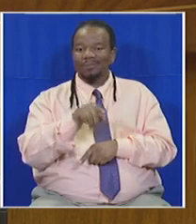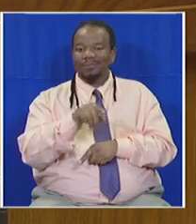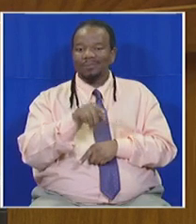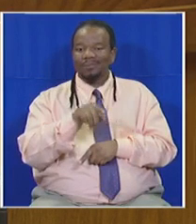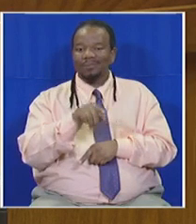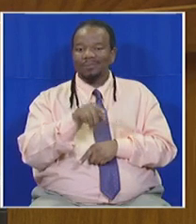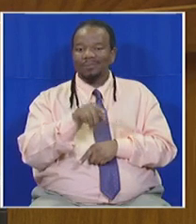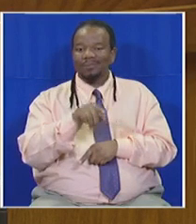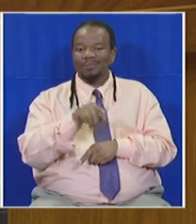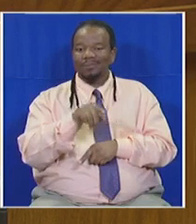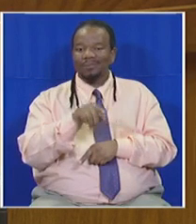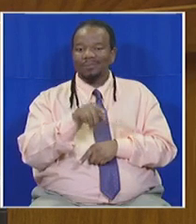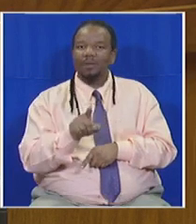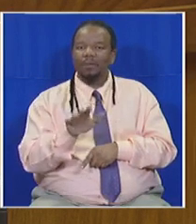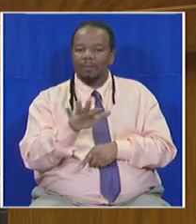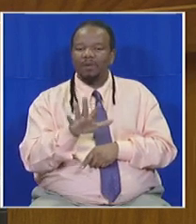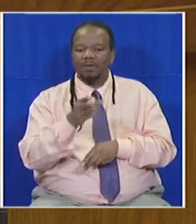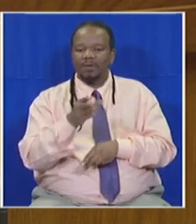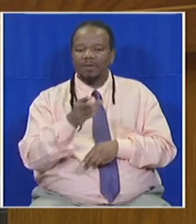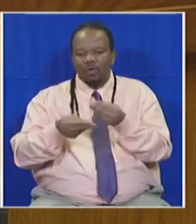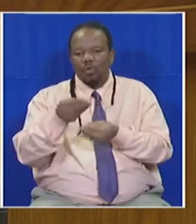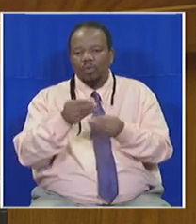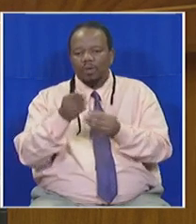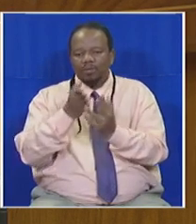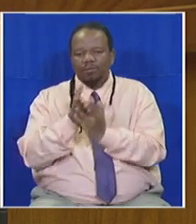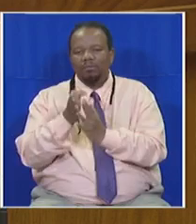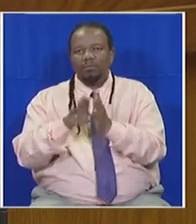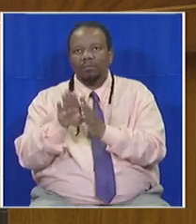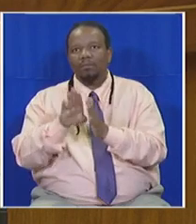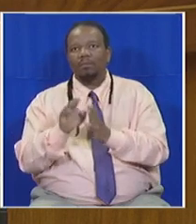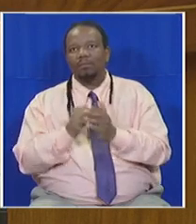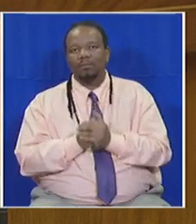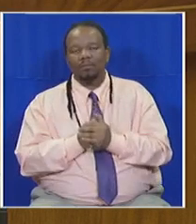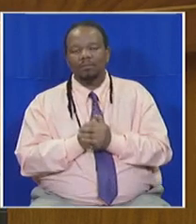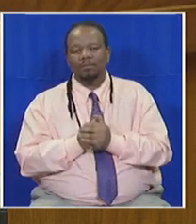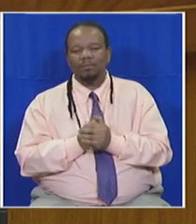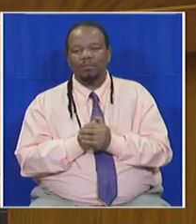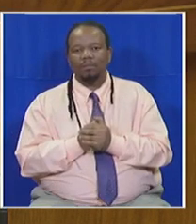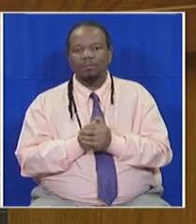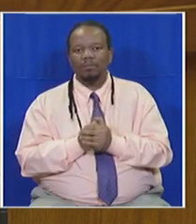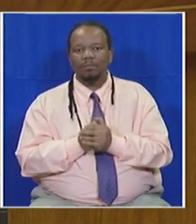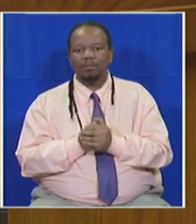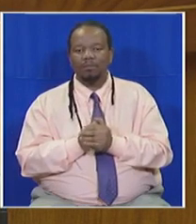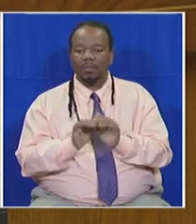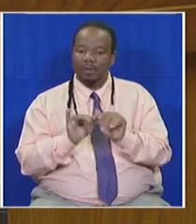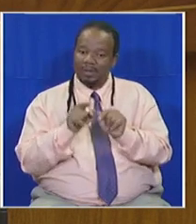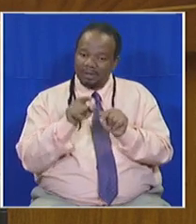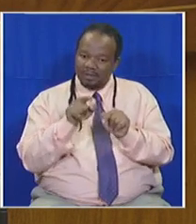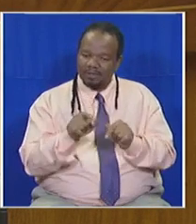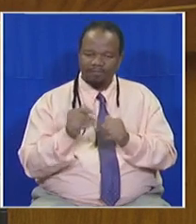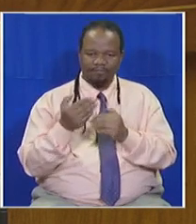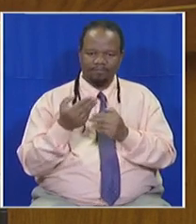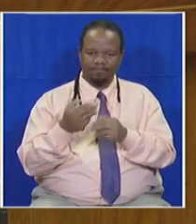for economic intervention, as it carries alongside it the accountability and